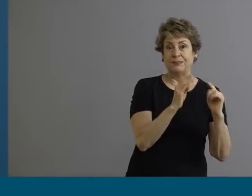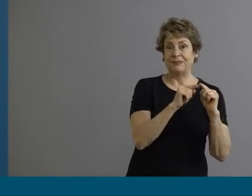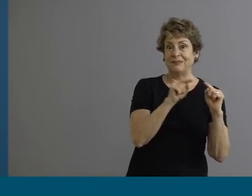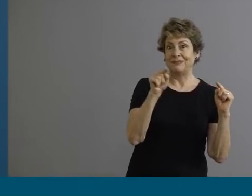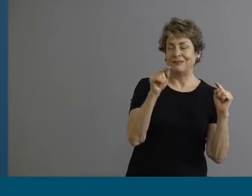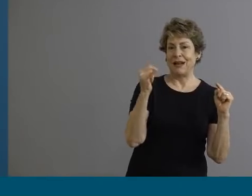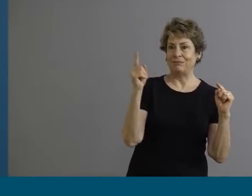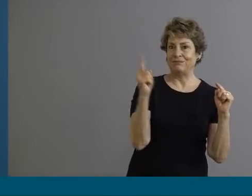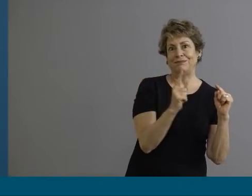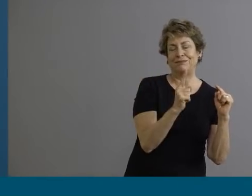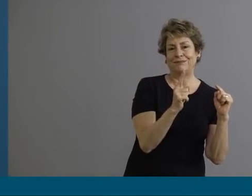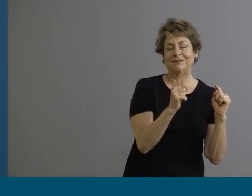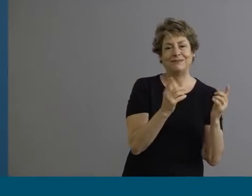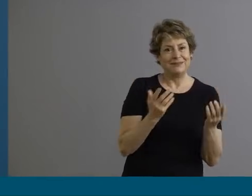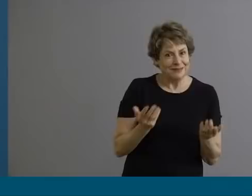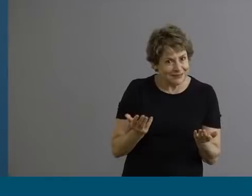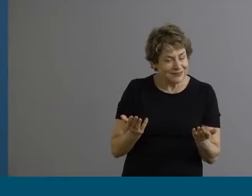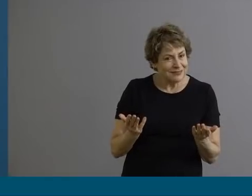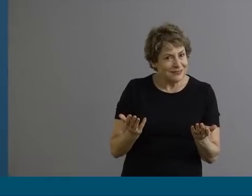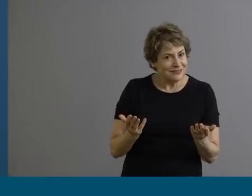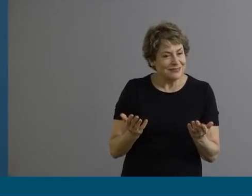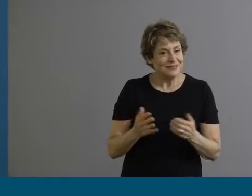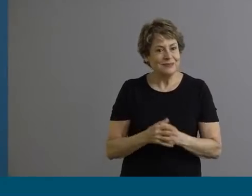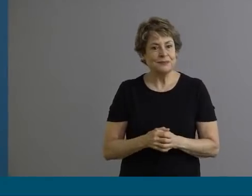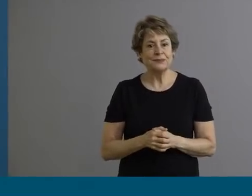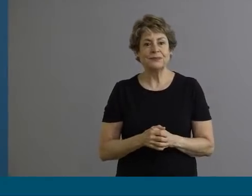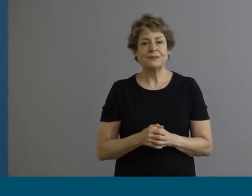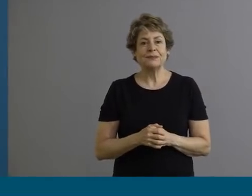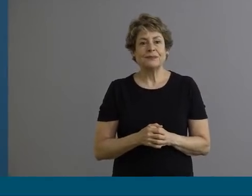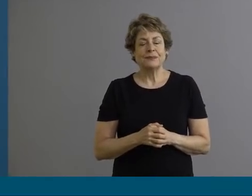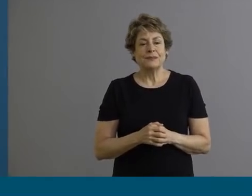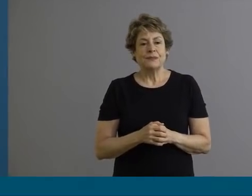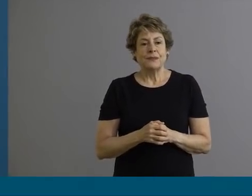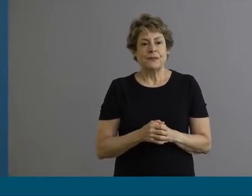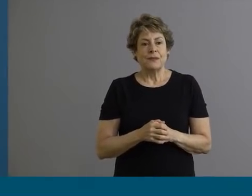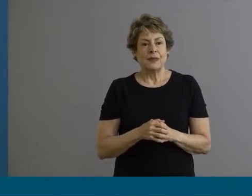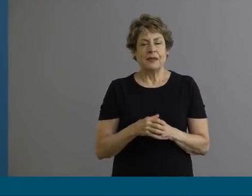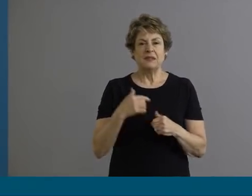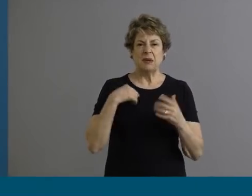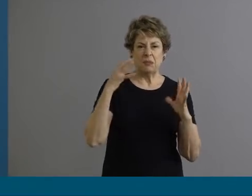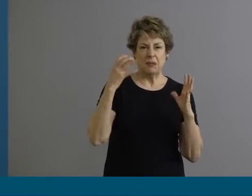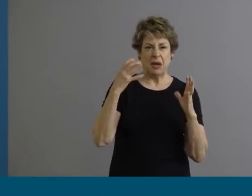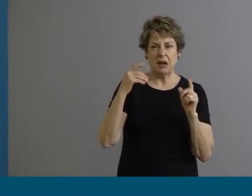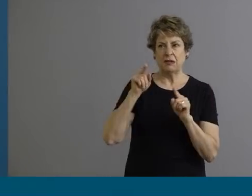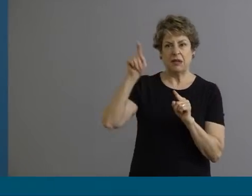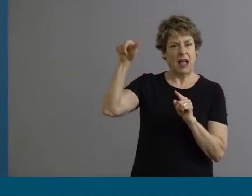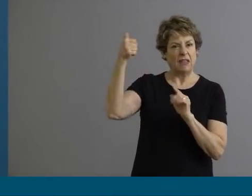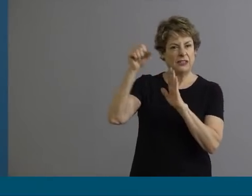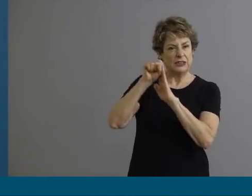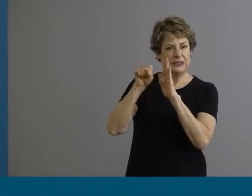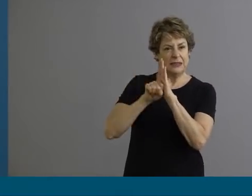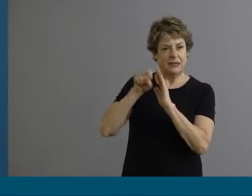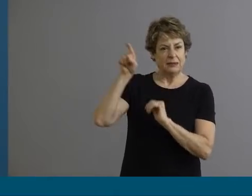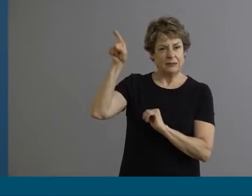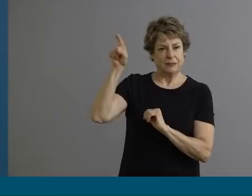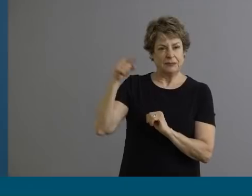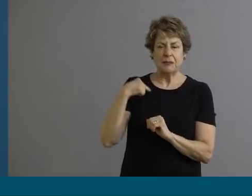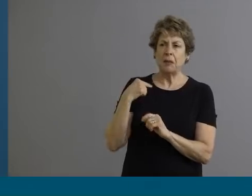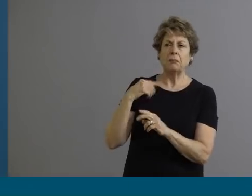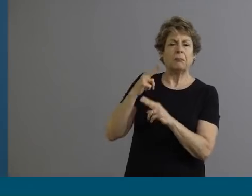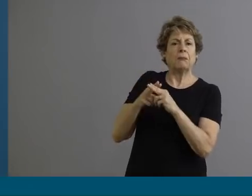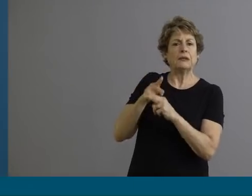out there. The reason I called out Nevada was 10 days ago, they were at the far left side of the graph. They've made